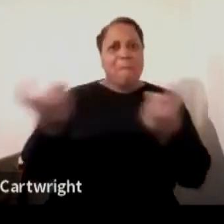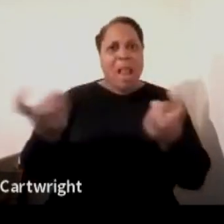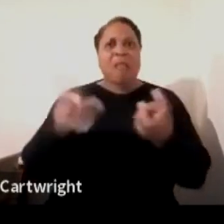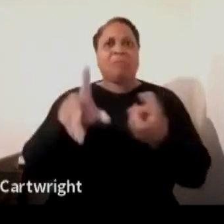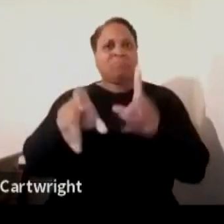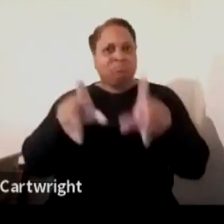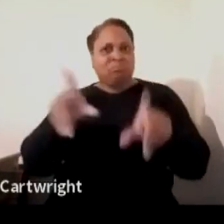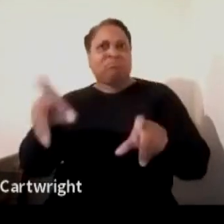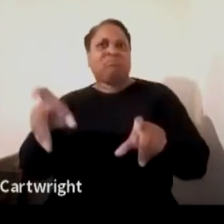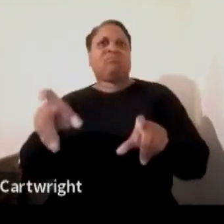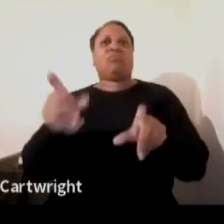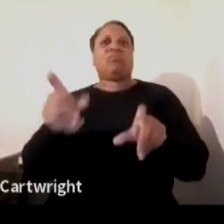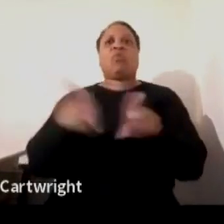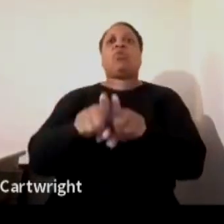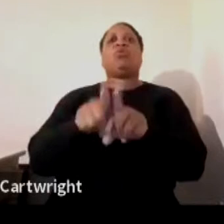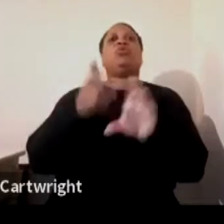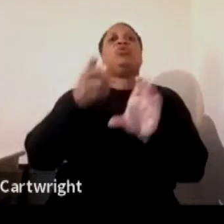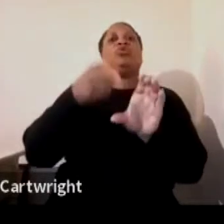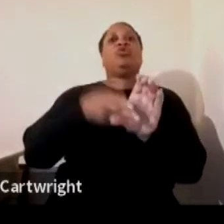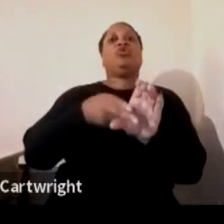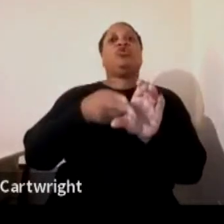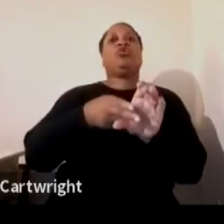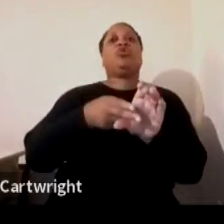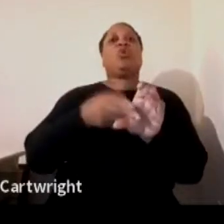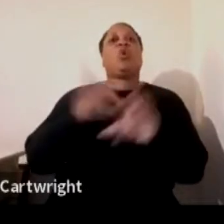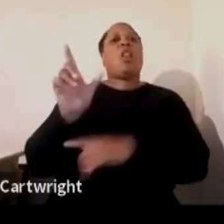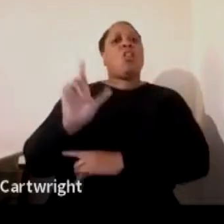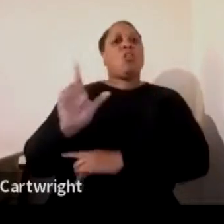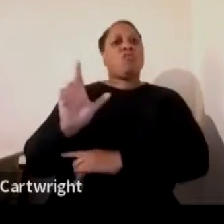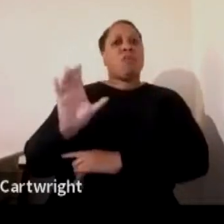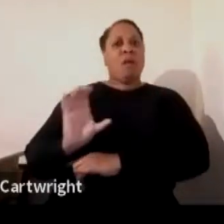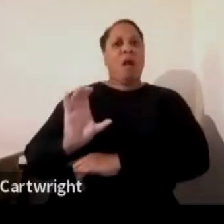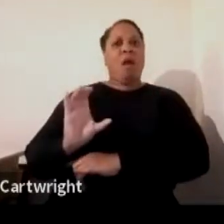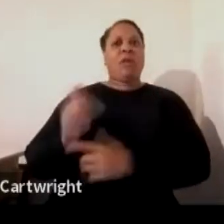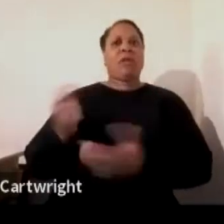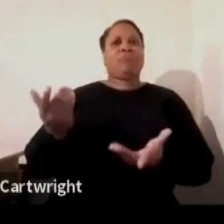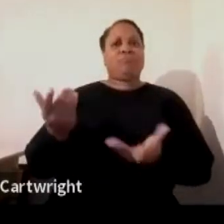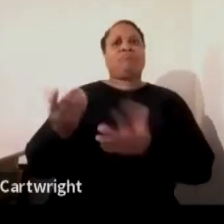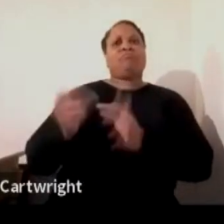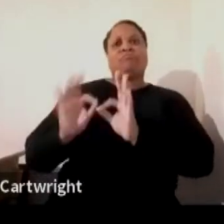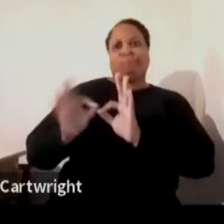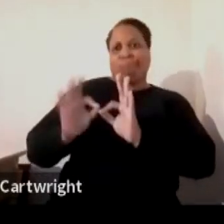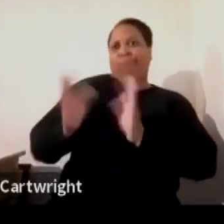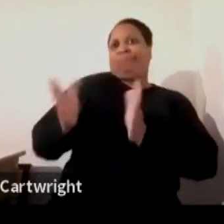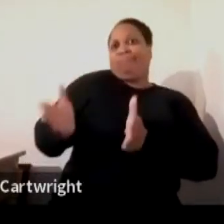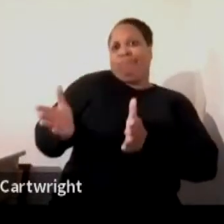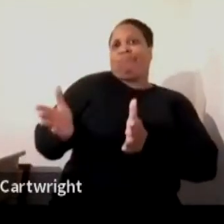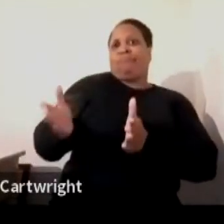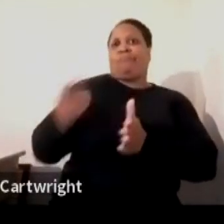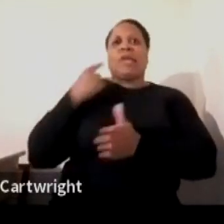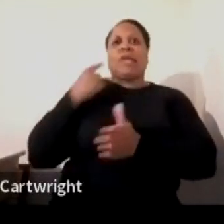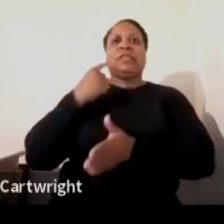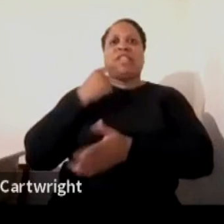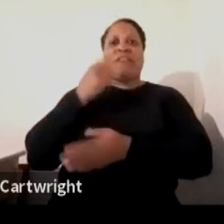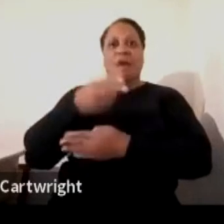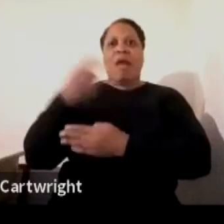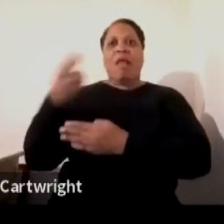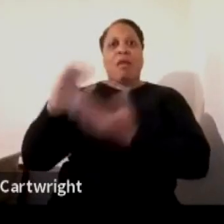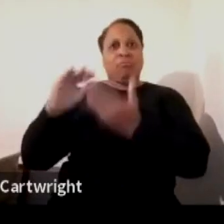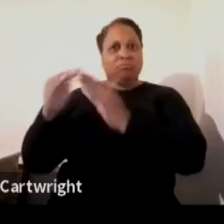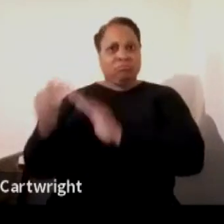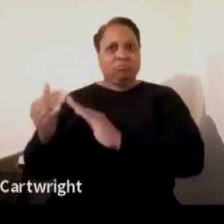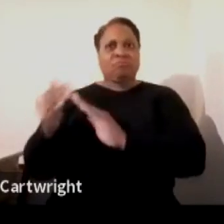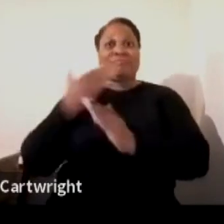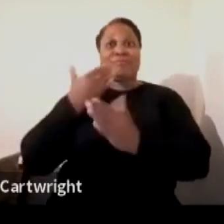joined this evening by Ms. Loretta Cartwright, who's the sign language interpreter for the deaf and hard of hearing. Good